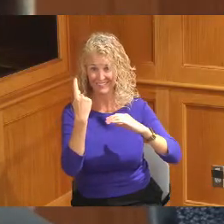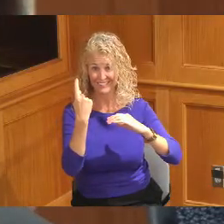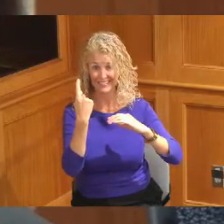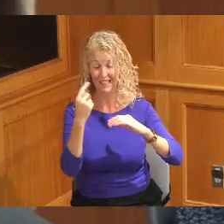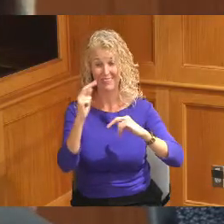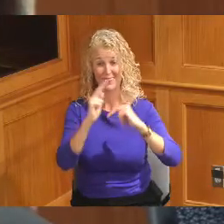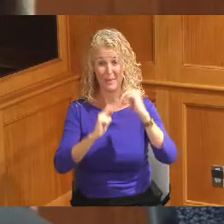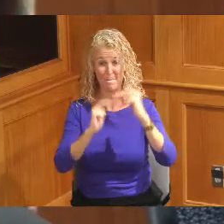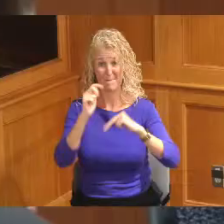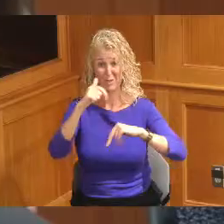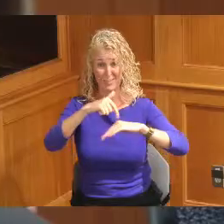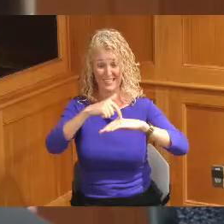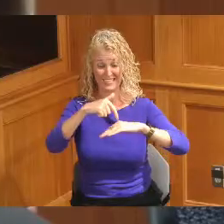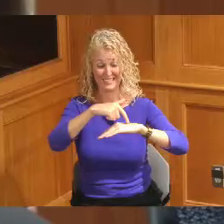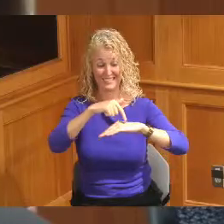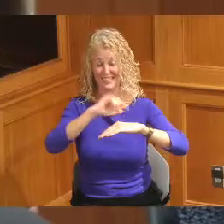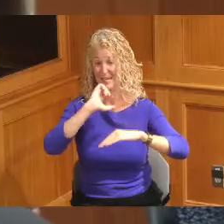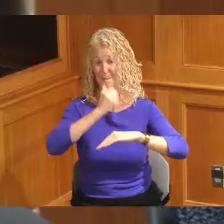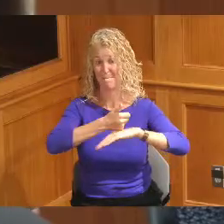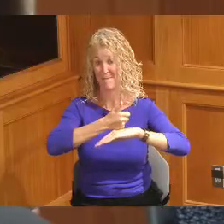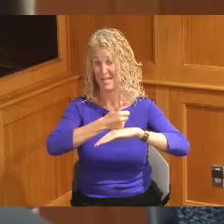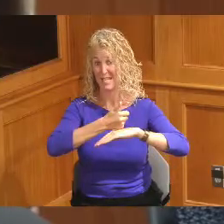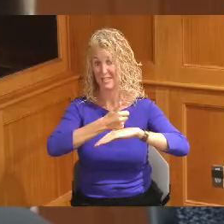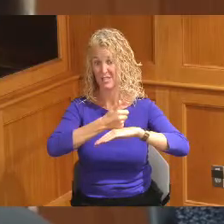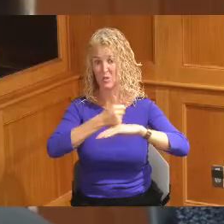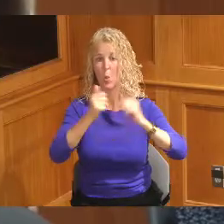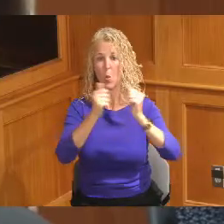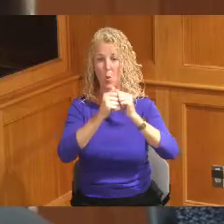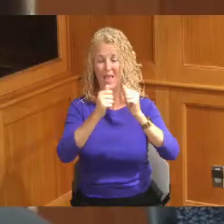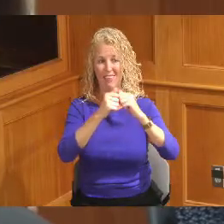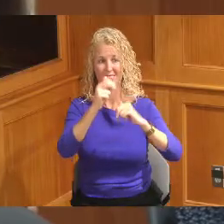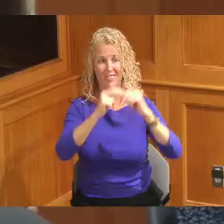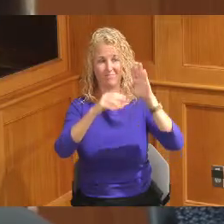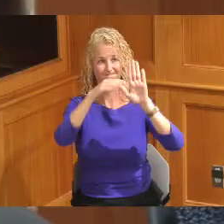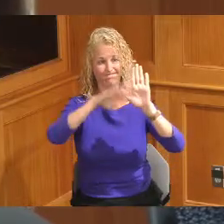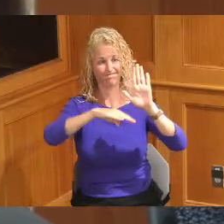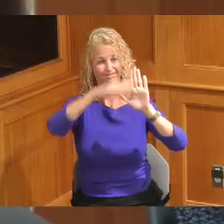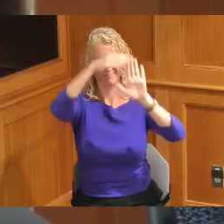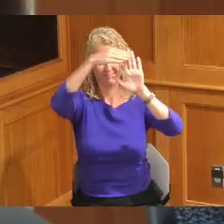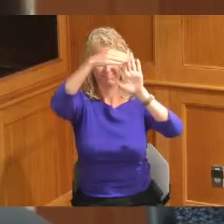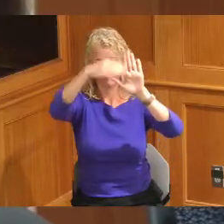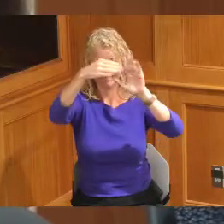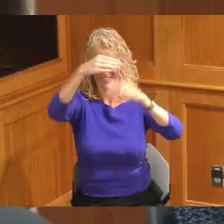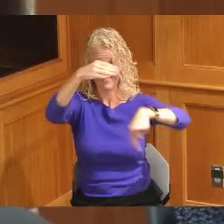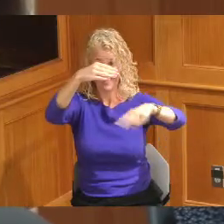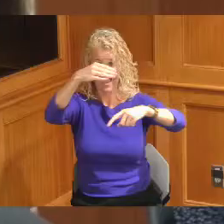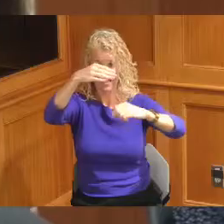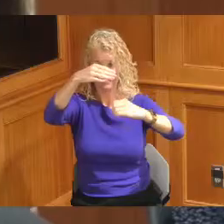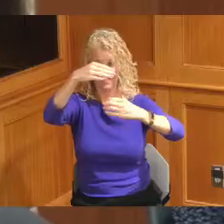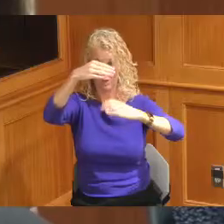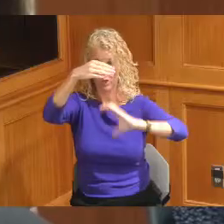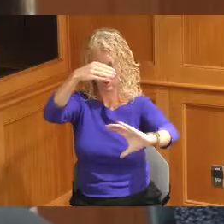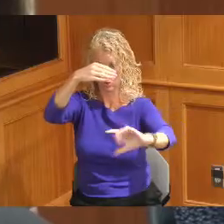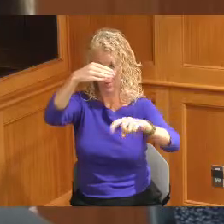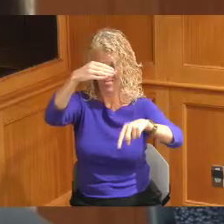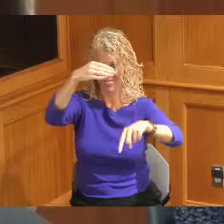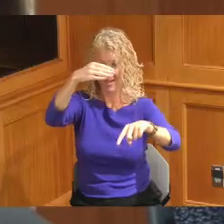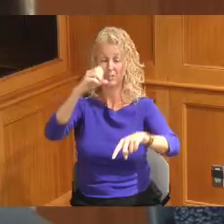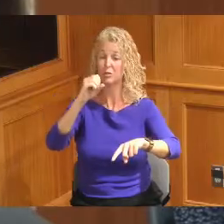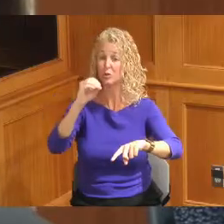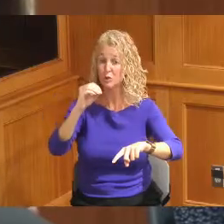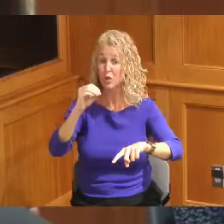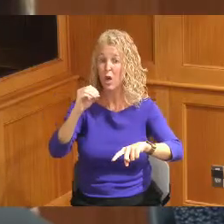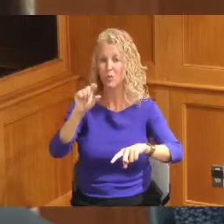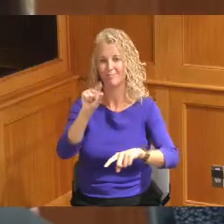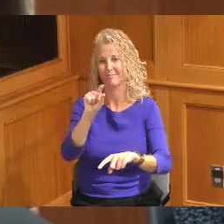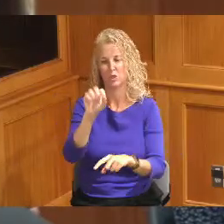The building on this property was constructed with an overhang that is within the MSD easement. The easement at issue here is 20